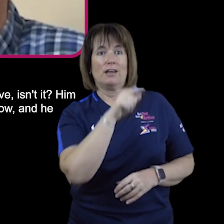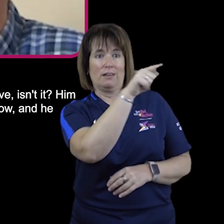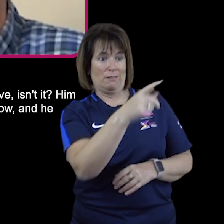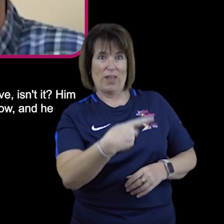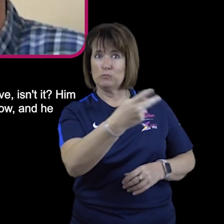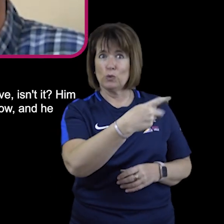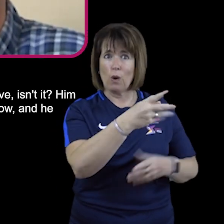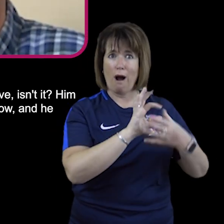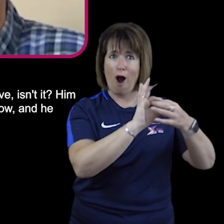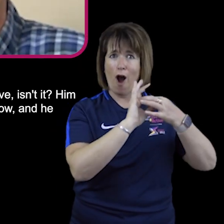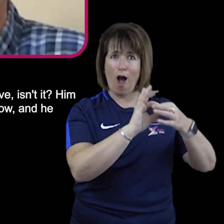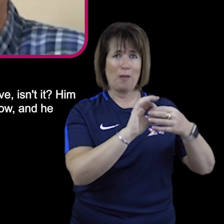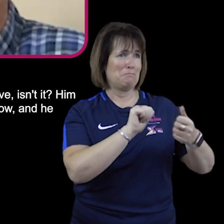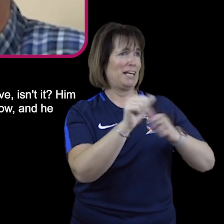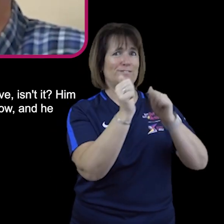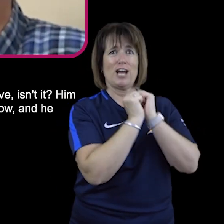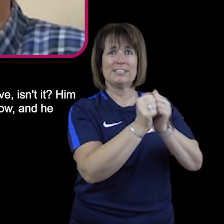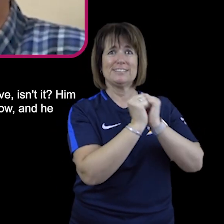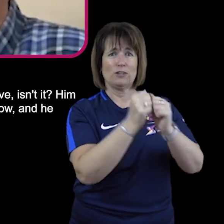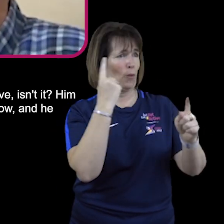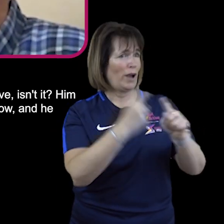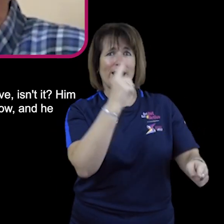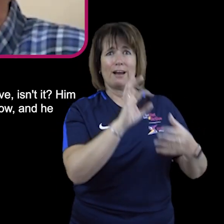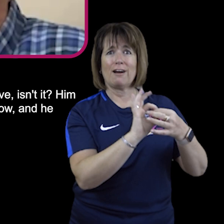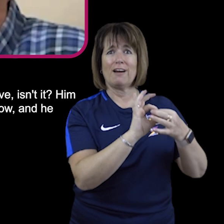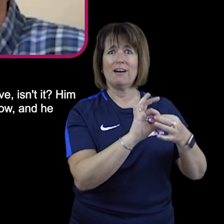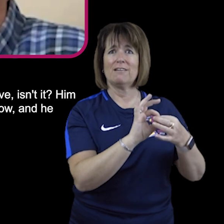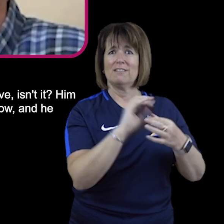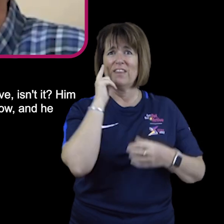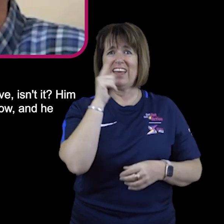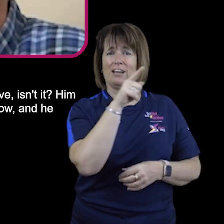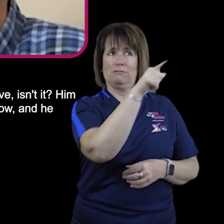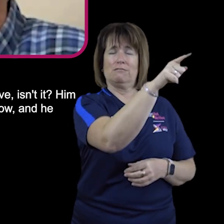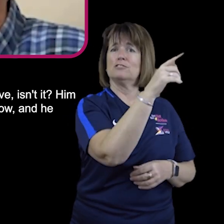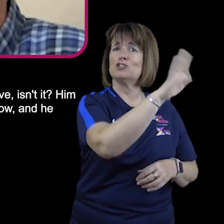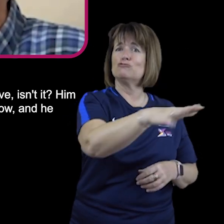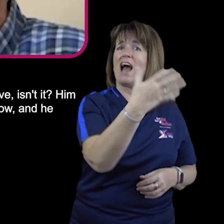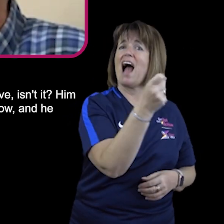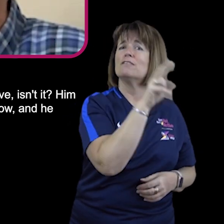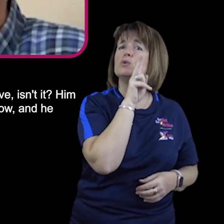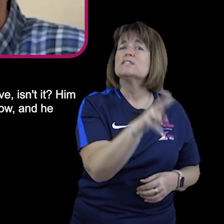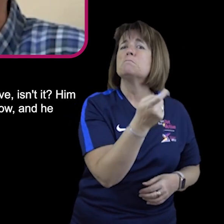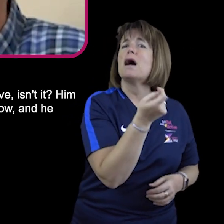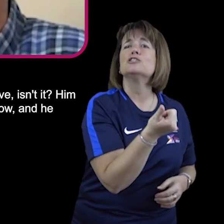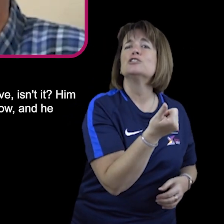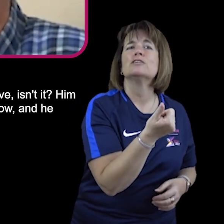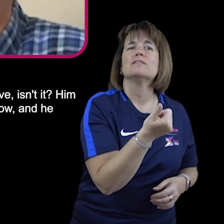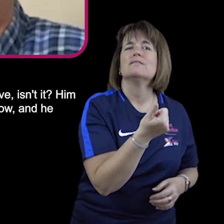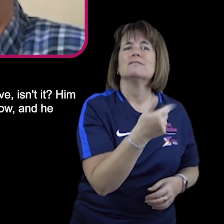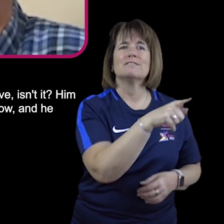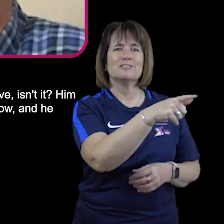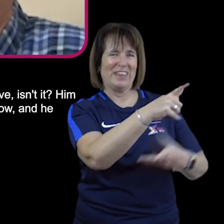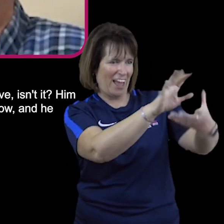where I'd use his name, I guess, Steve, isn't it? And him and Steve were like best buddies instantly. I